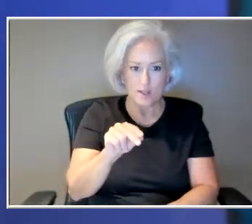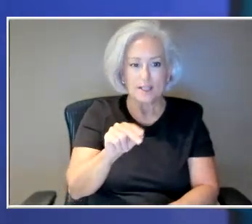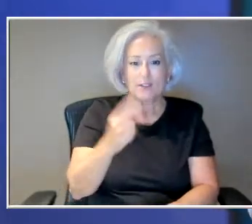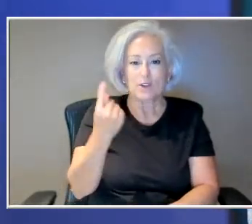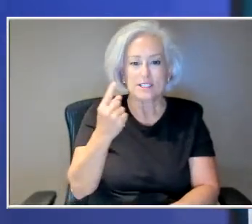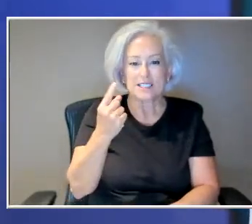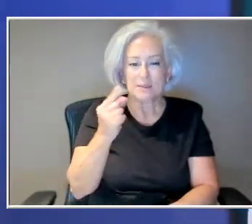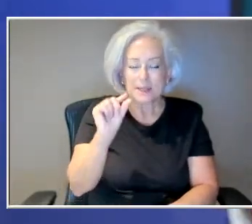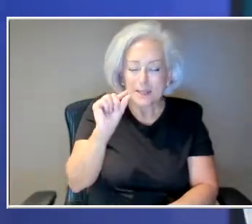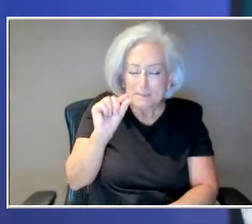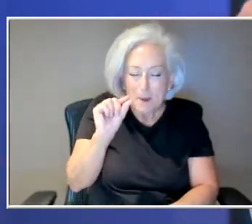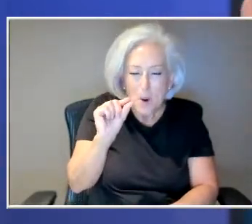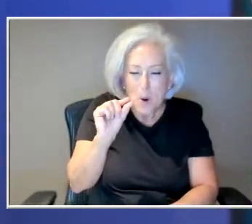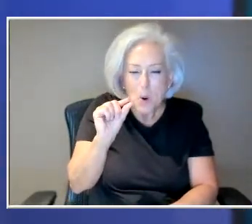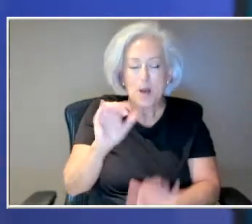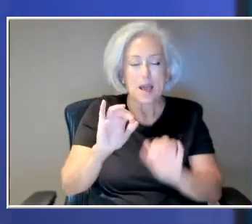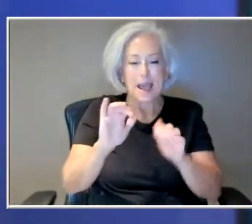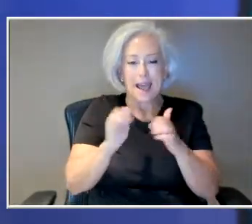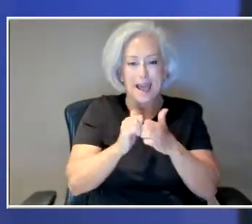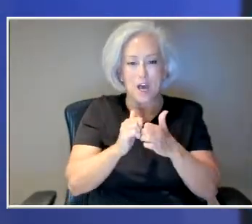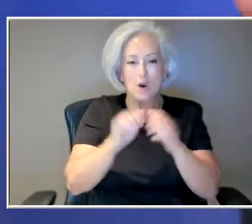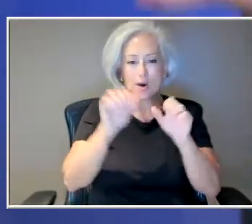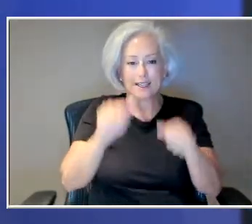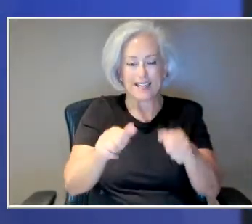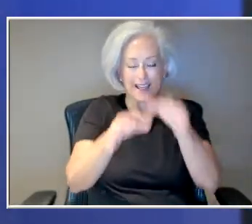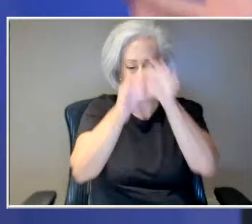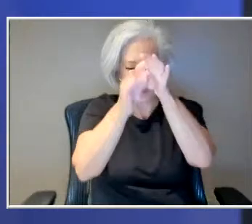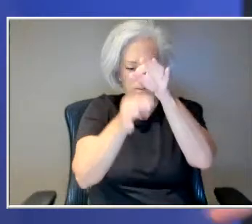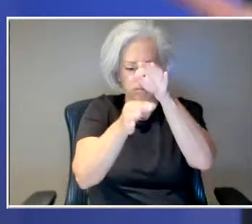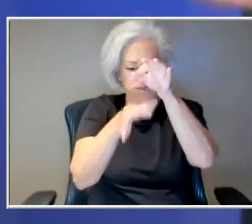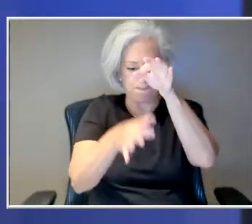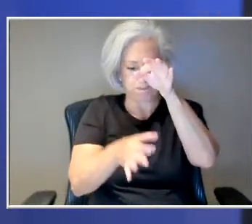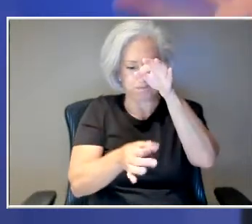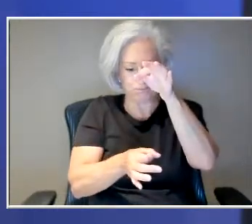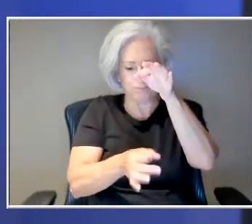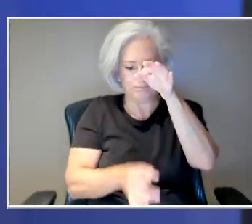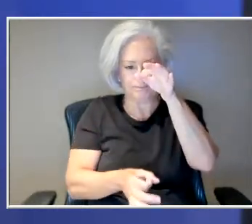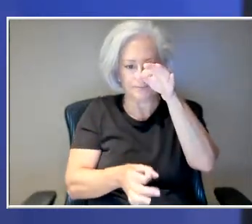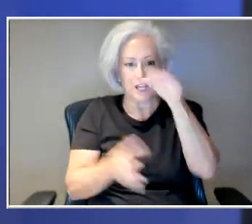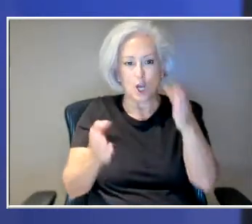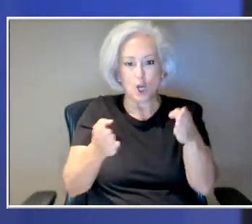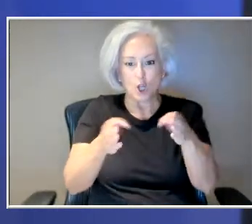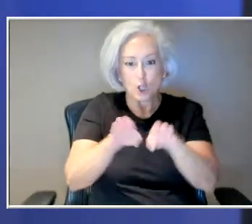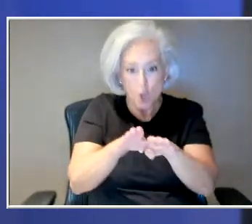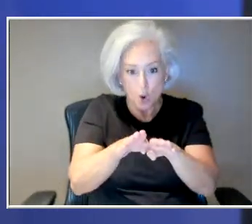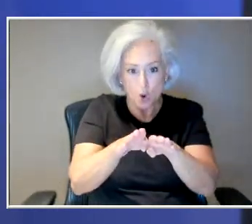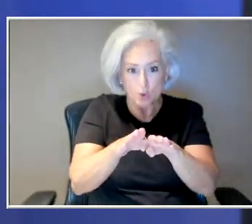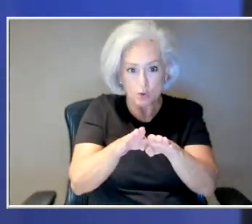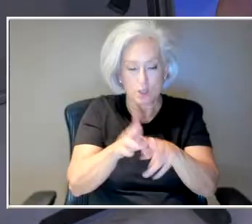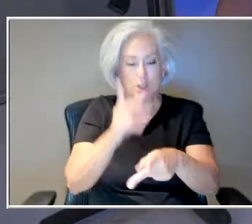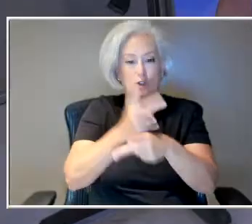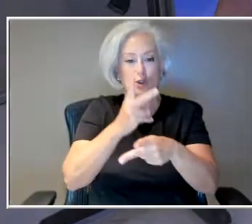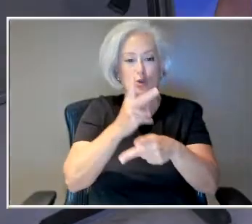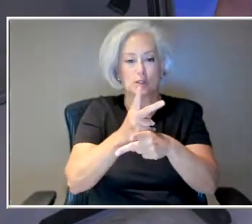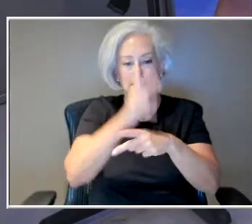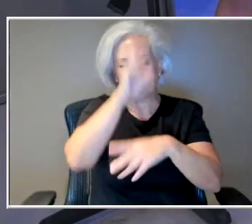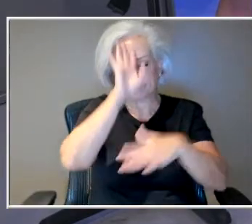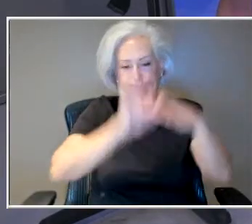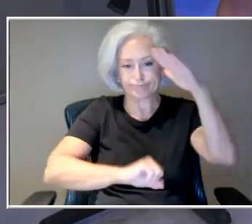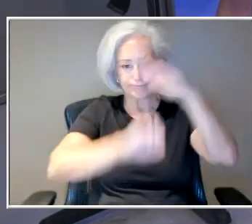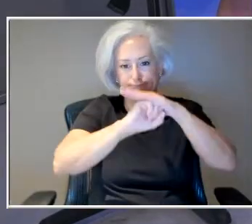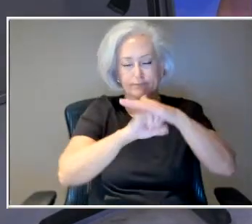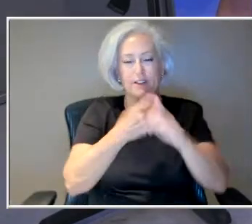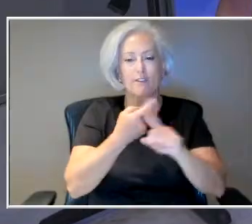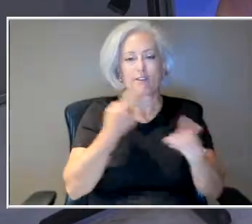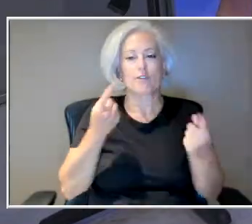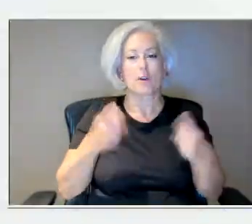figure out how we can close it while keeping the surrounding blood vessels open to protect you from a stroke. And we have some images of Denise's aneurysm.